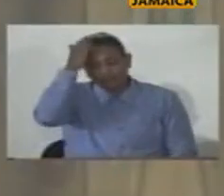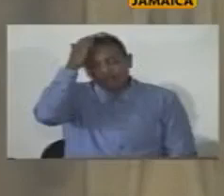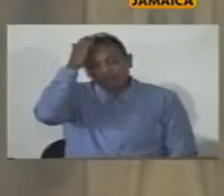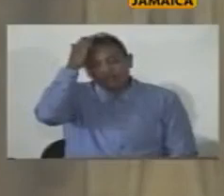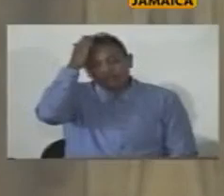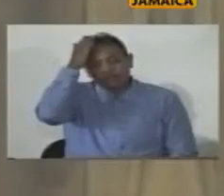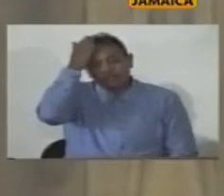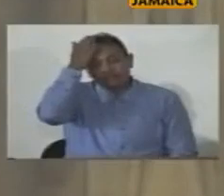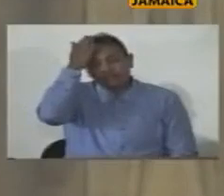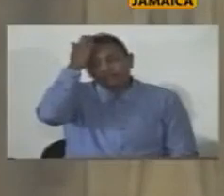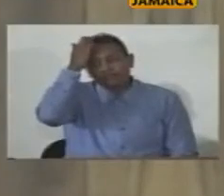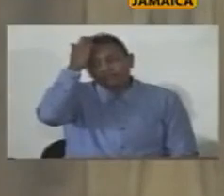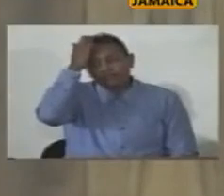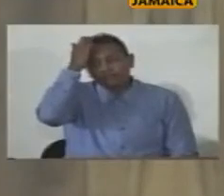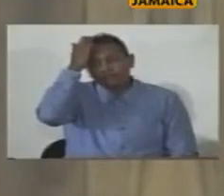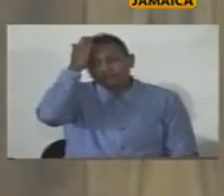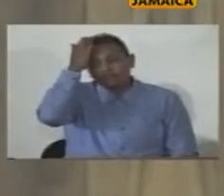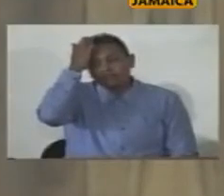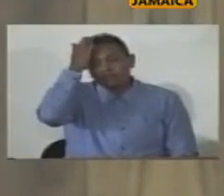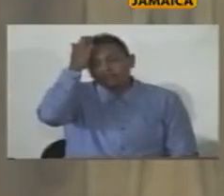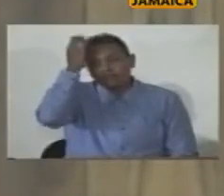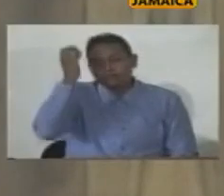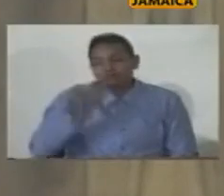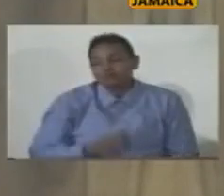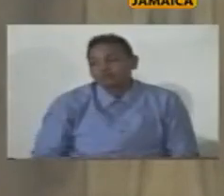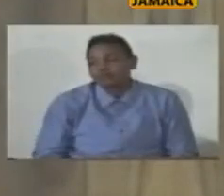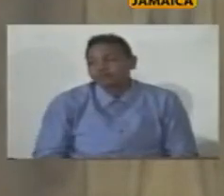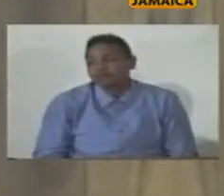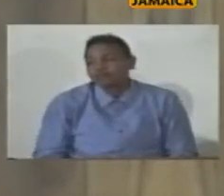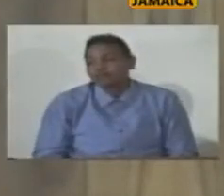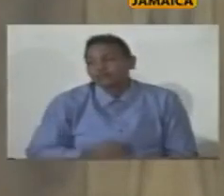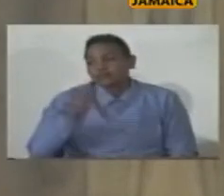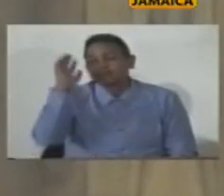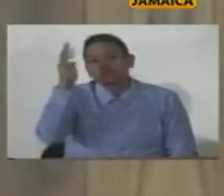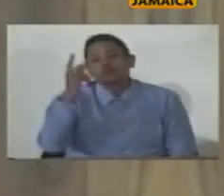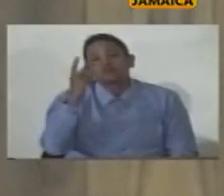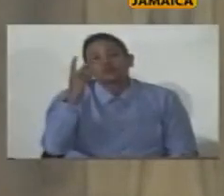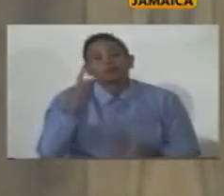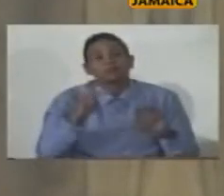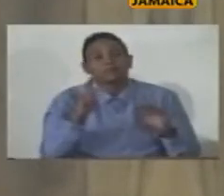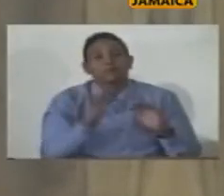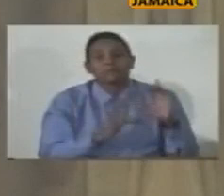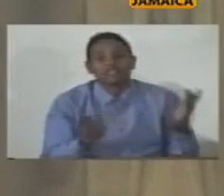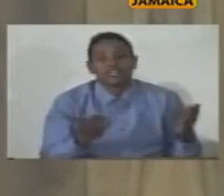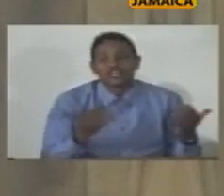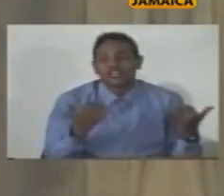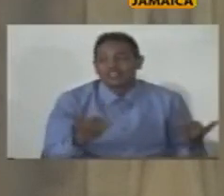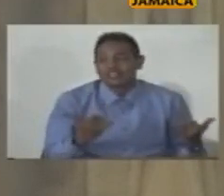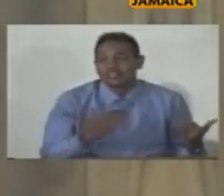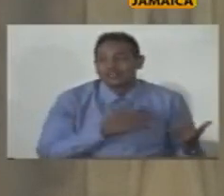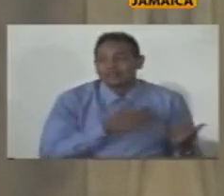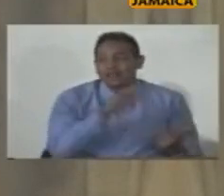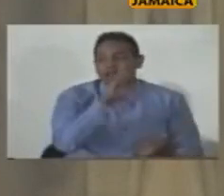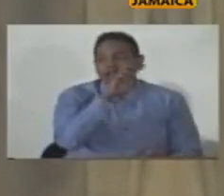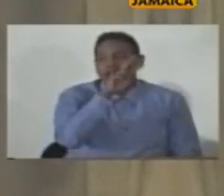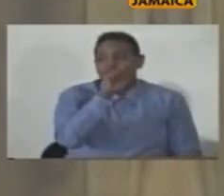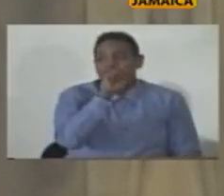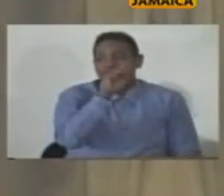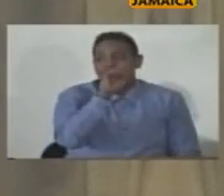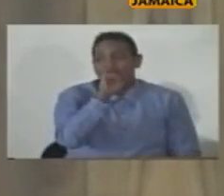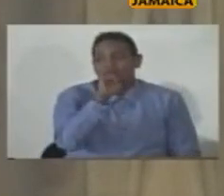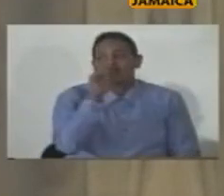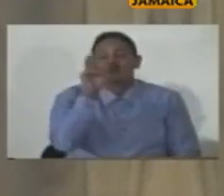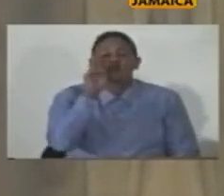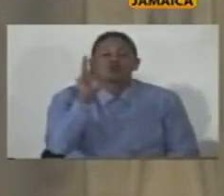Mr. Speaker, 2 people are missing here today. My beloved Eva May, who would have been